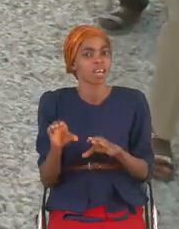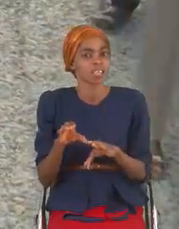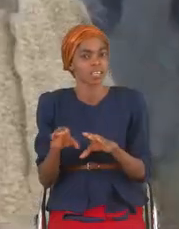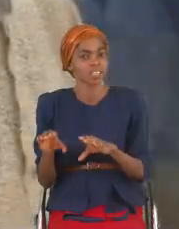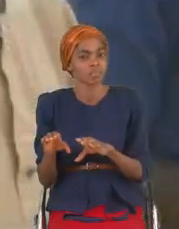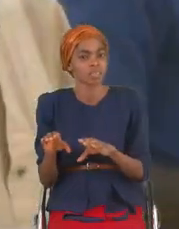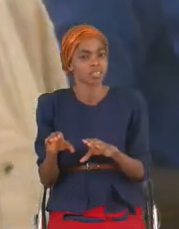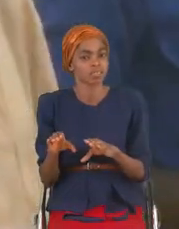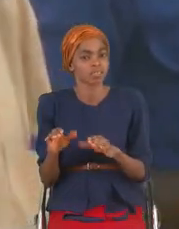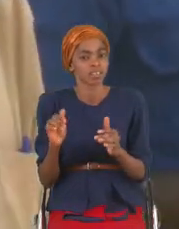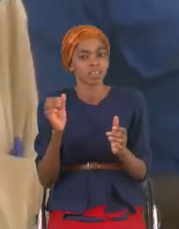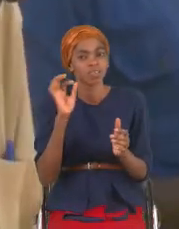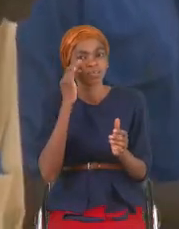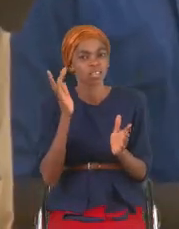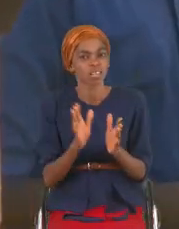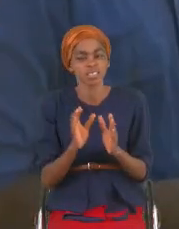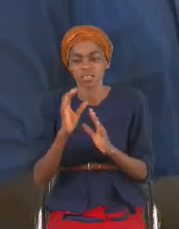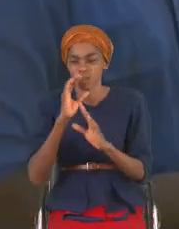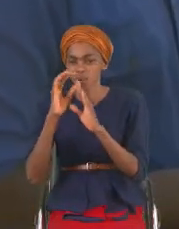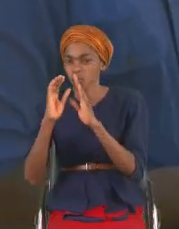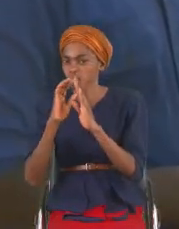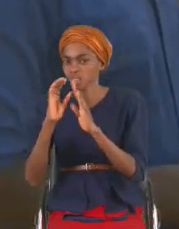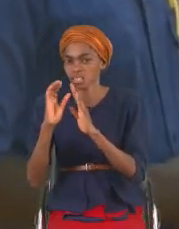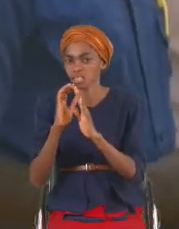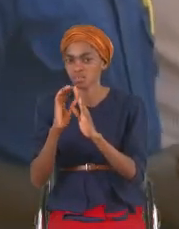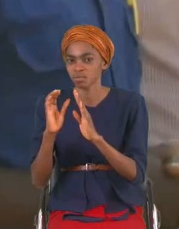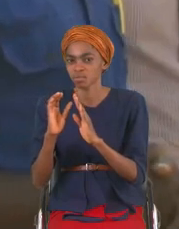fruitless conversation.